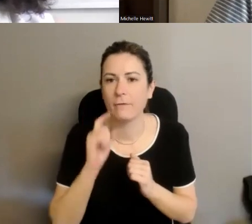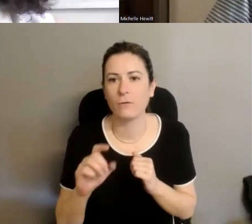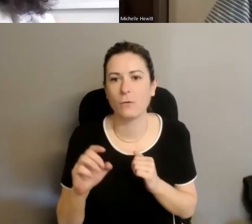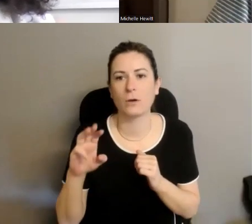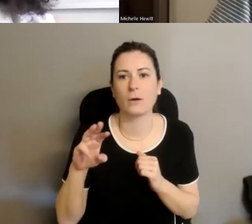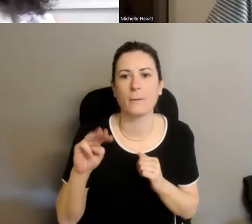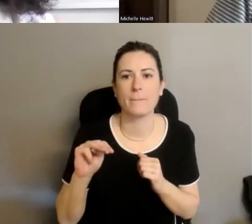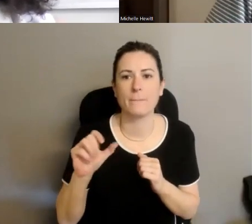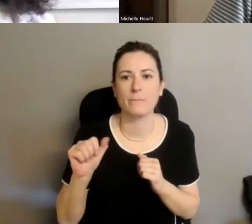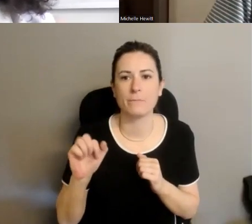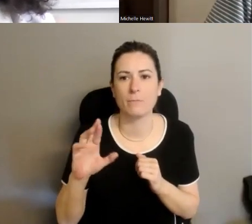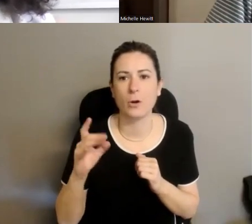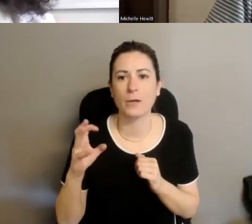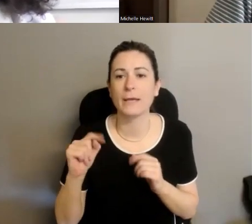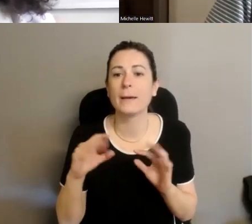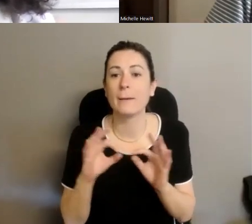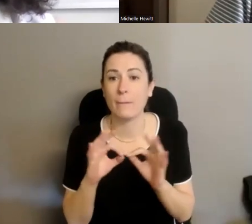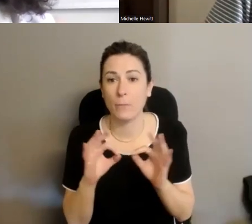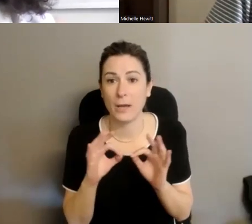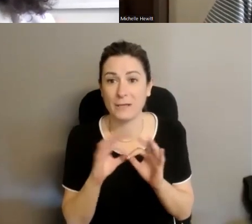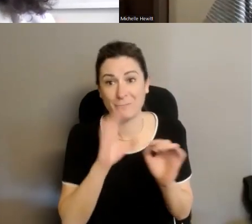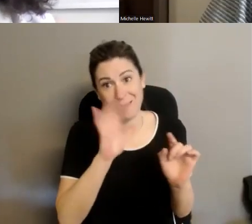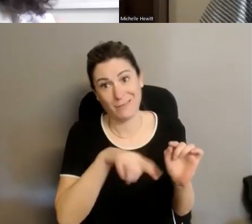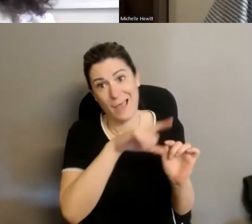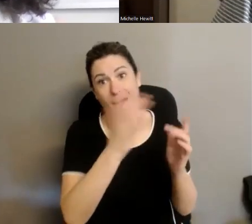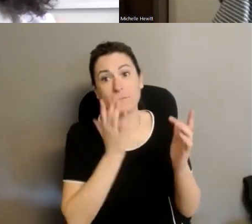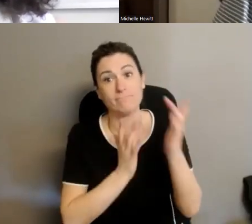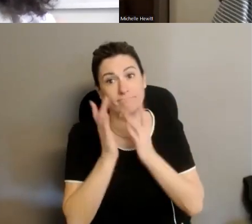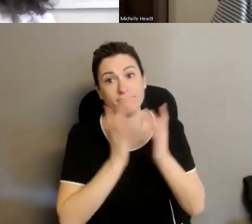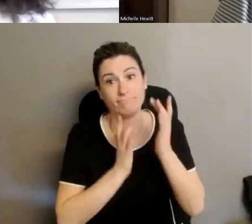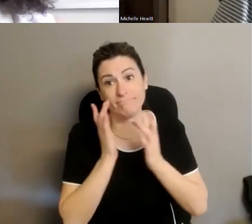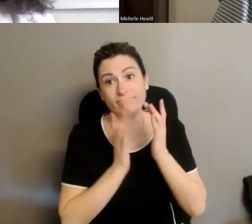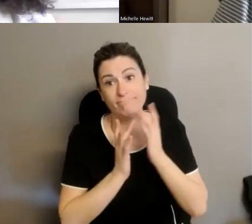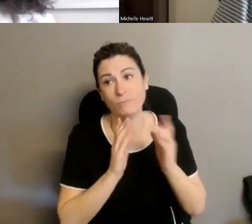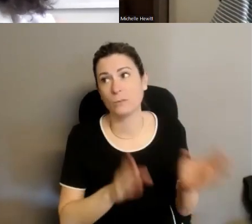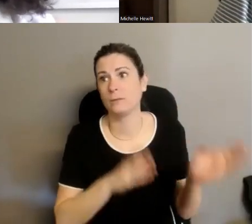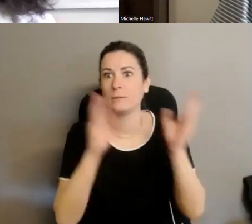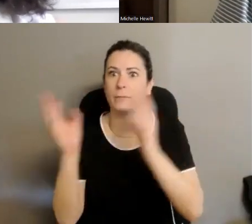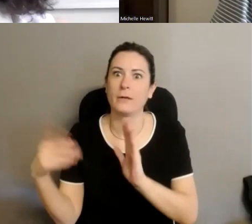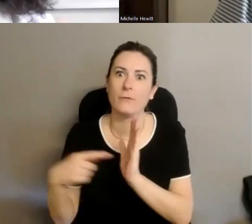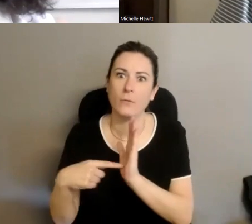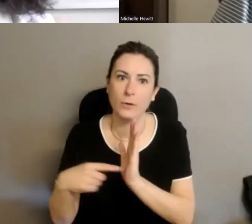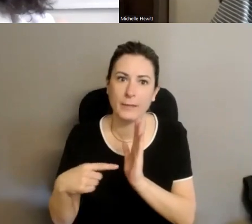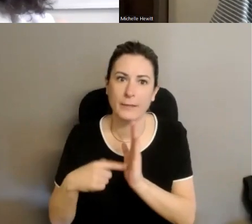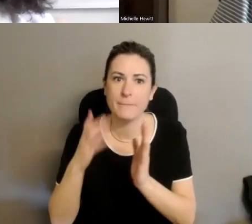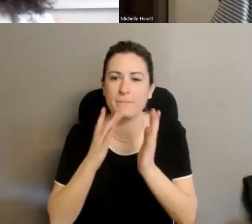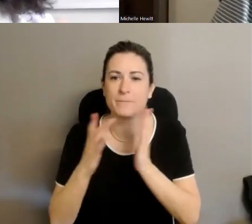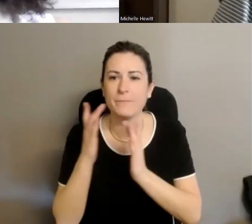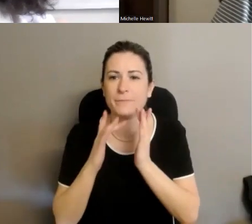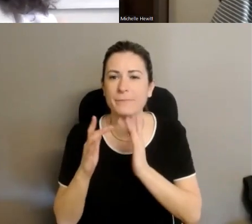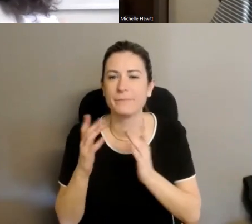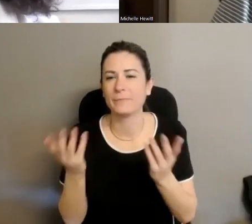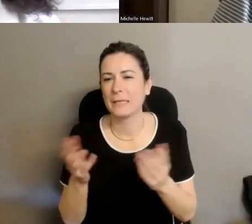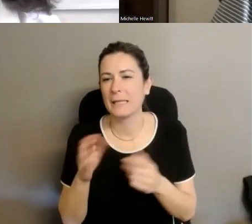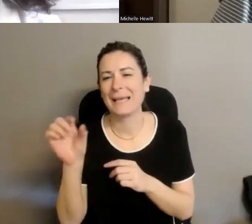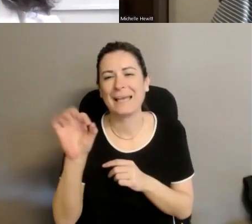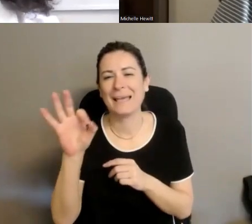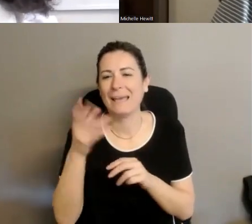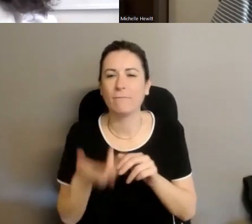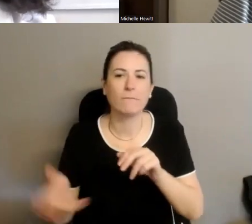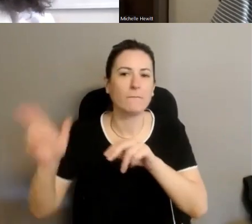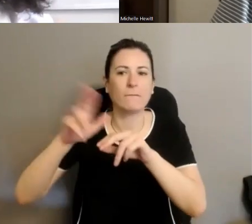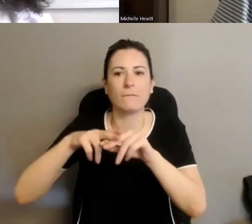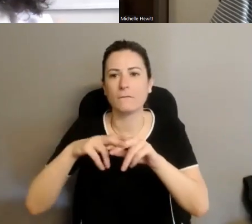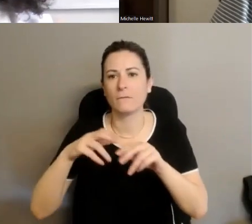well. But I think if it's increasing the allowance only, it might, you know, drive up the price